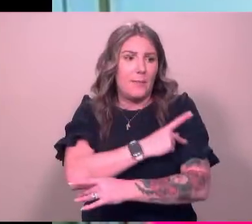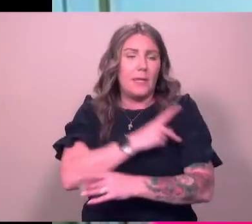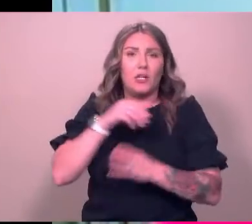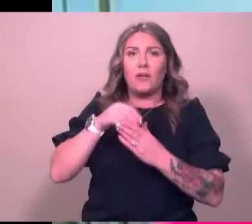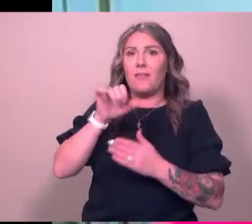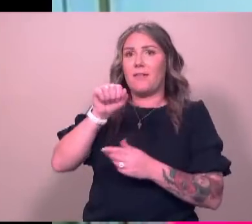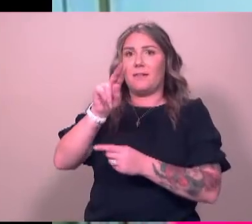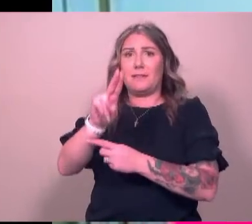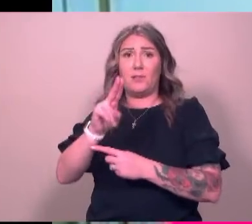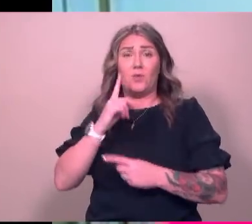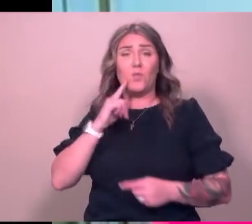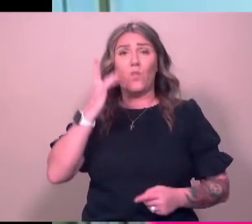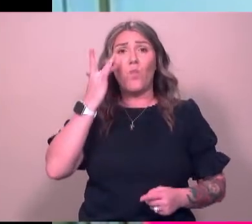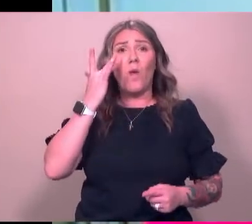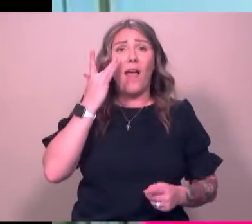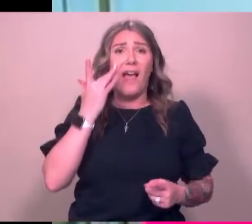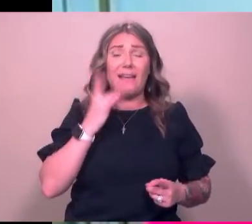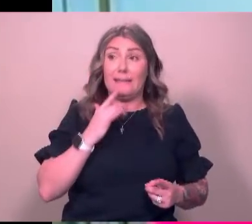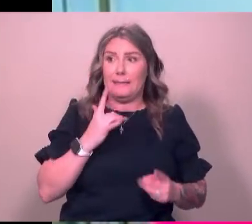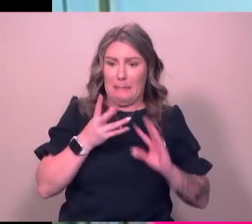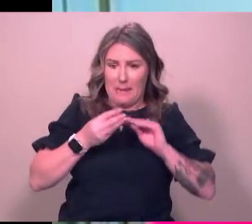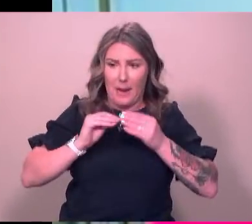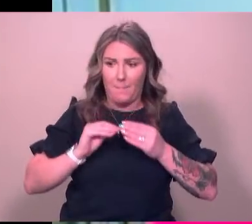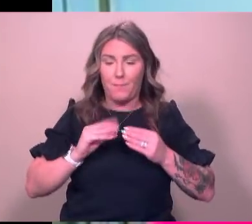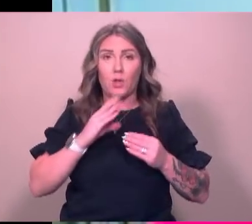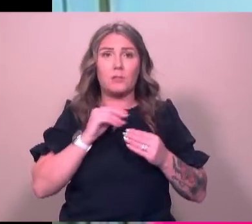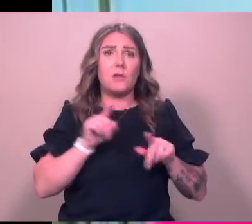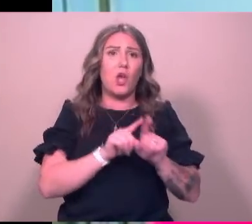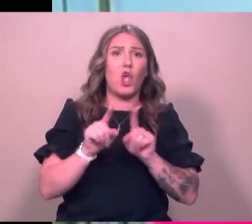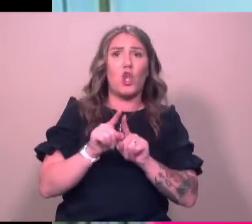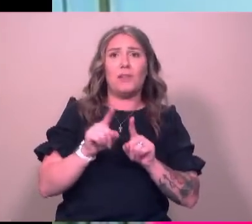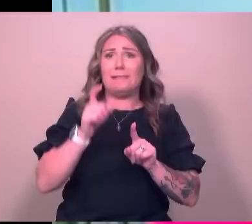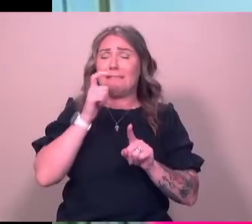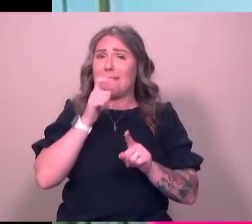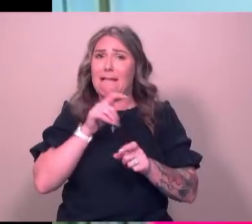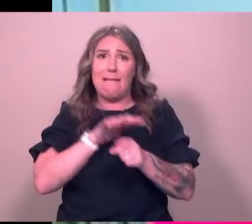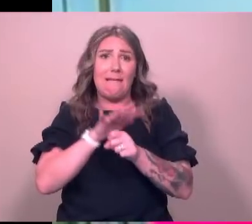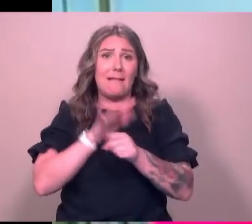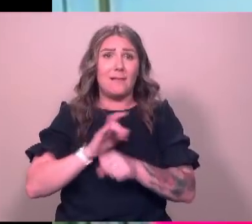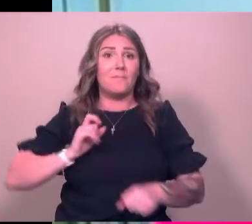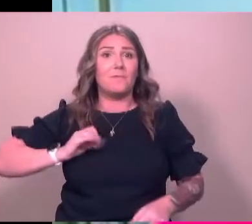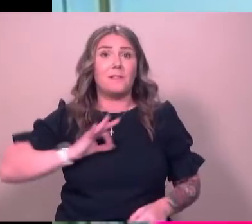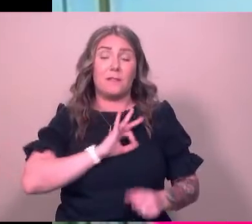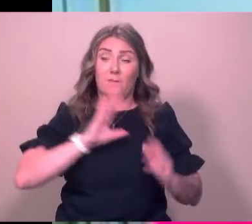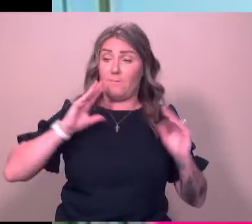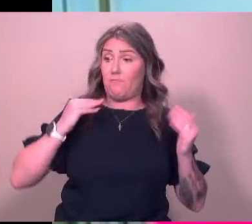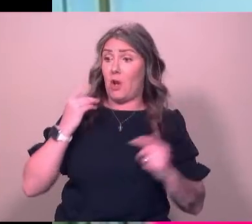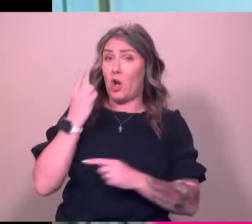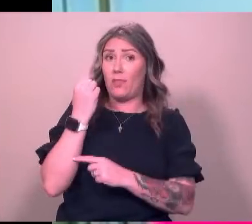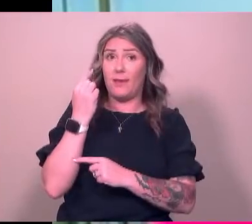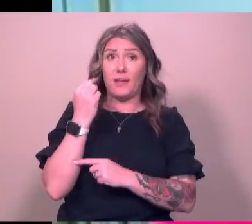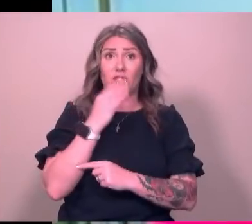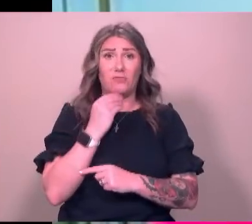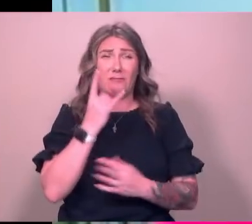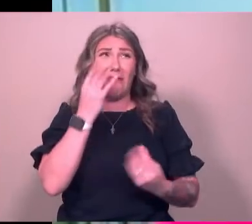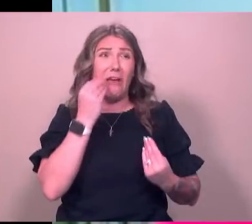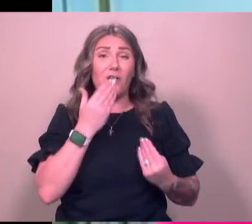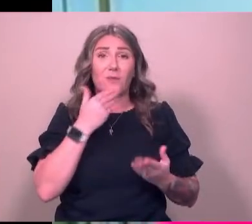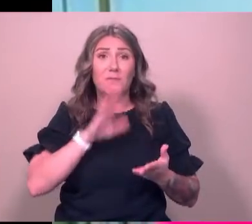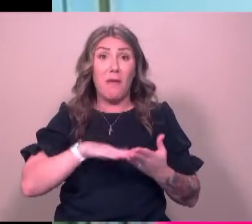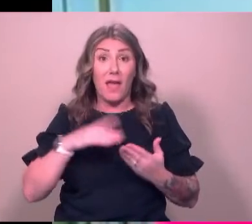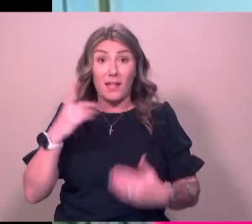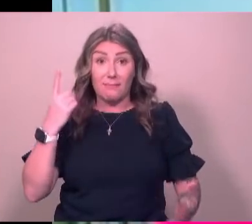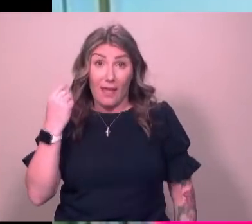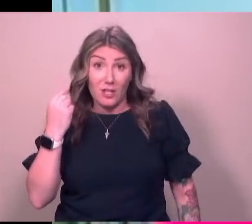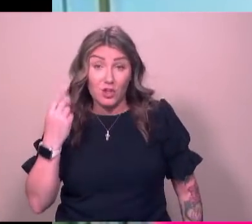an extent just because of the sheer numbers, as well as far fewer staff as compared to last year. And we thought it was really bad last